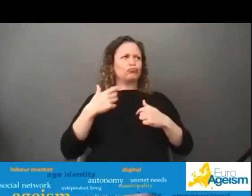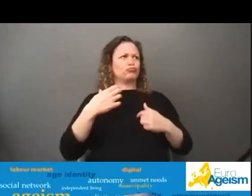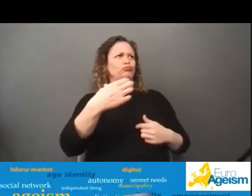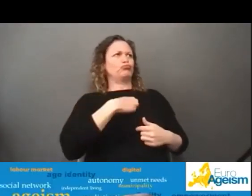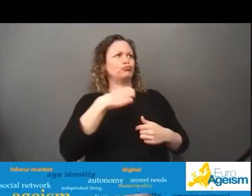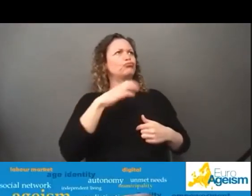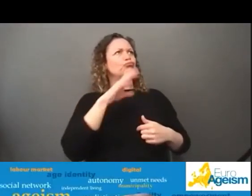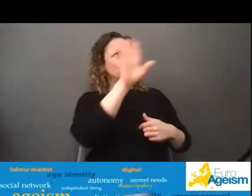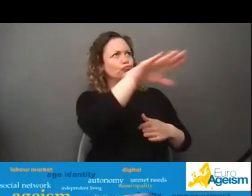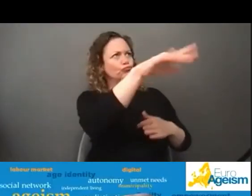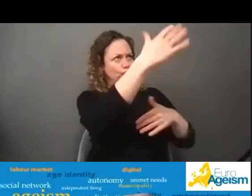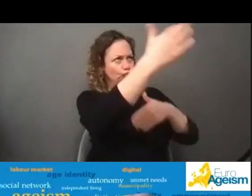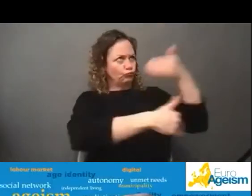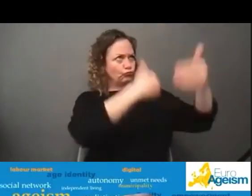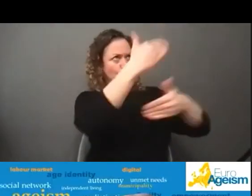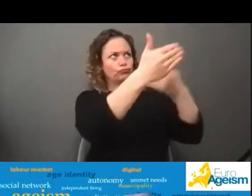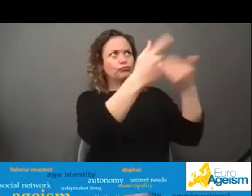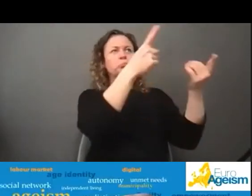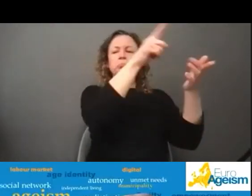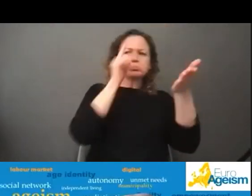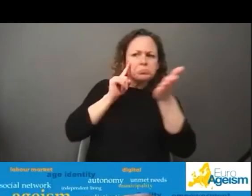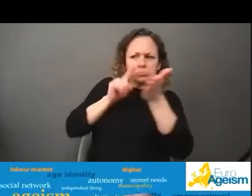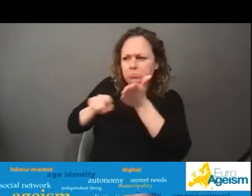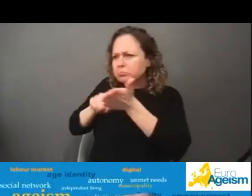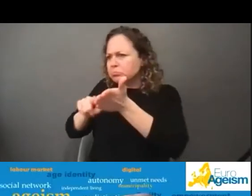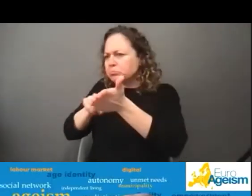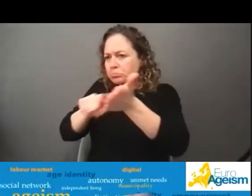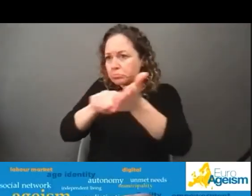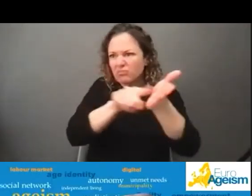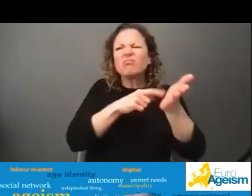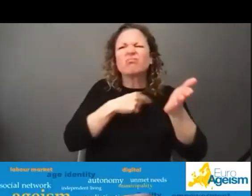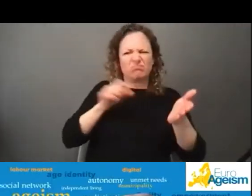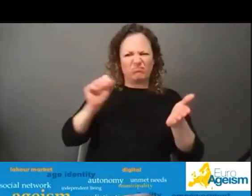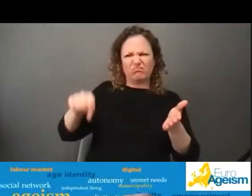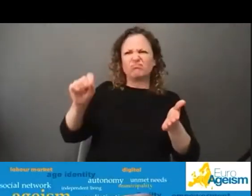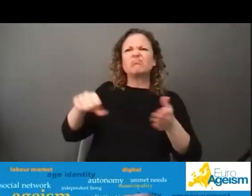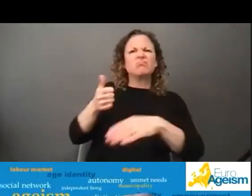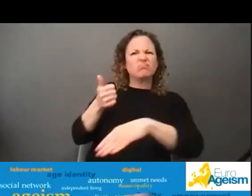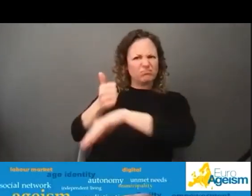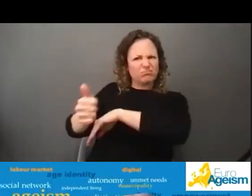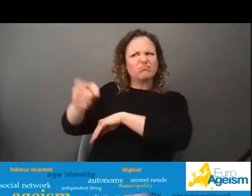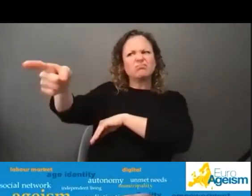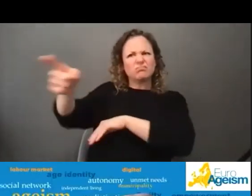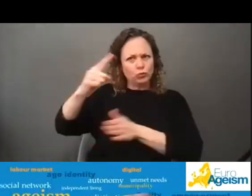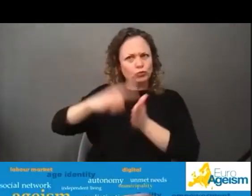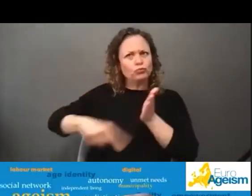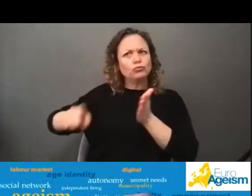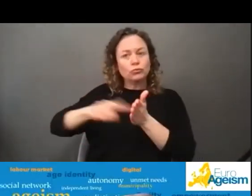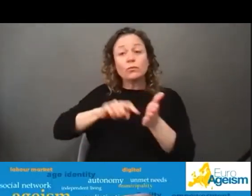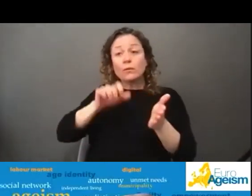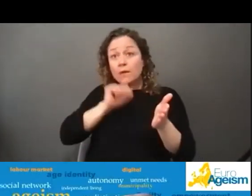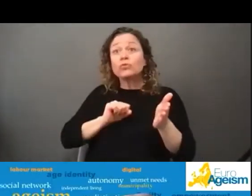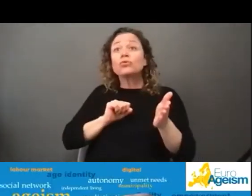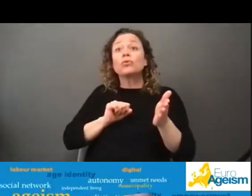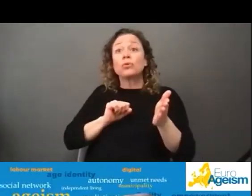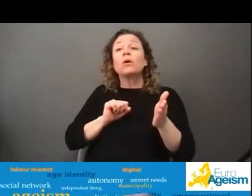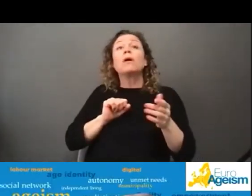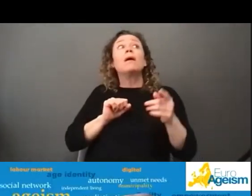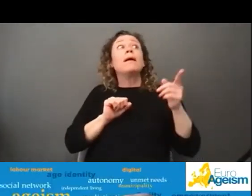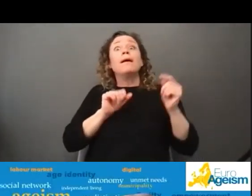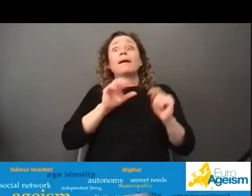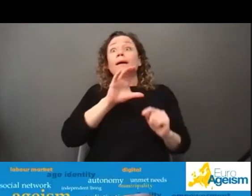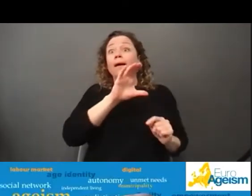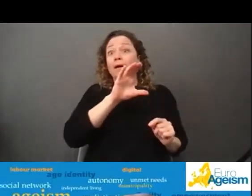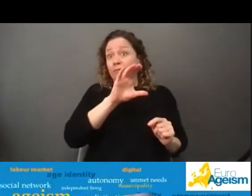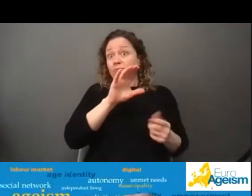deemed that through the review process that discrimination did happen, then the company needs to